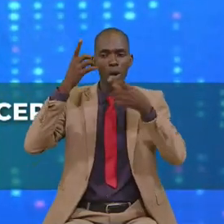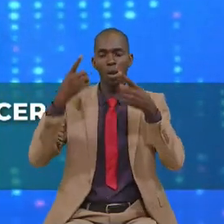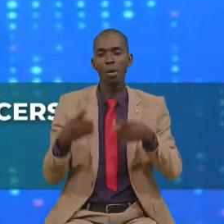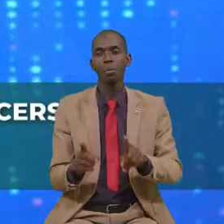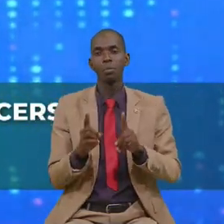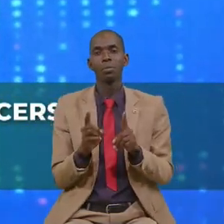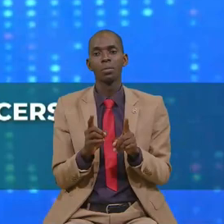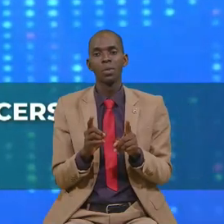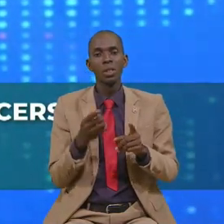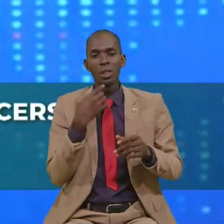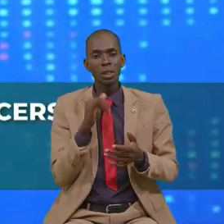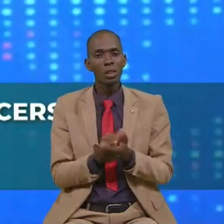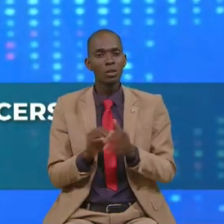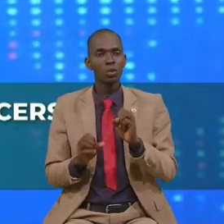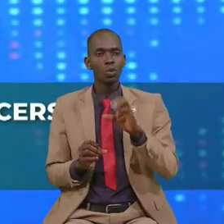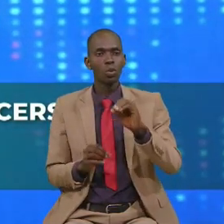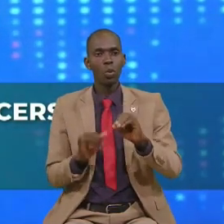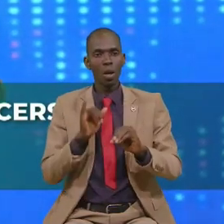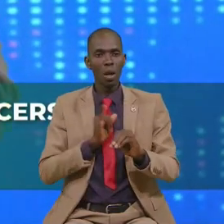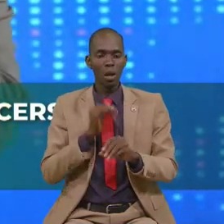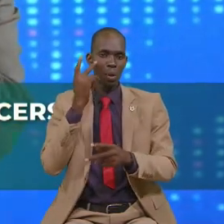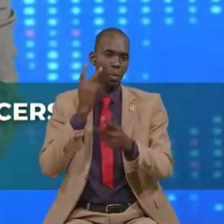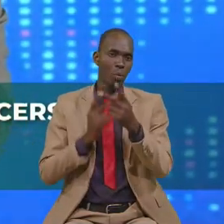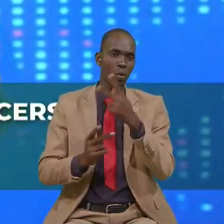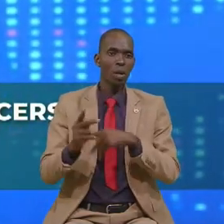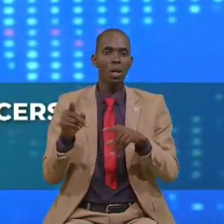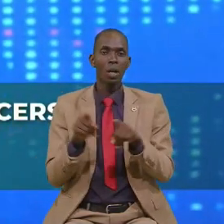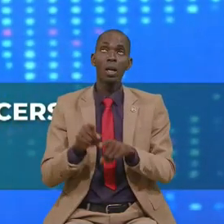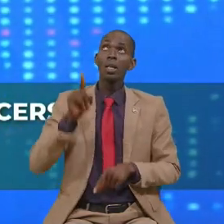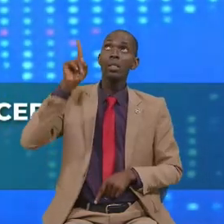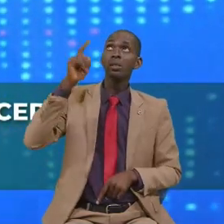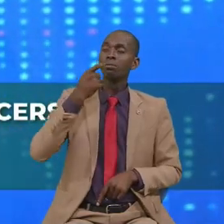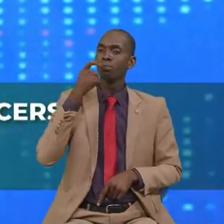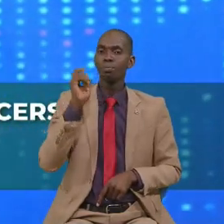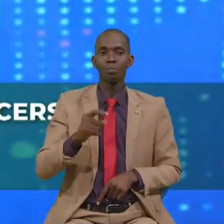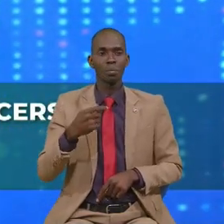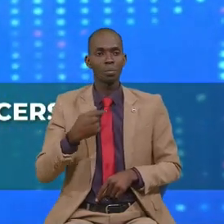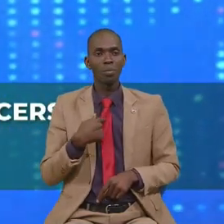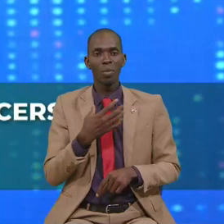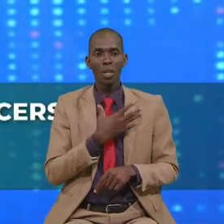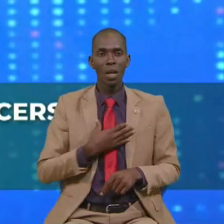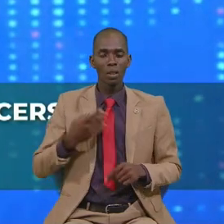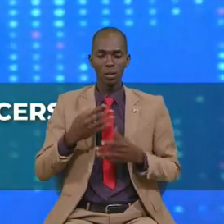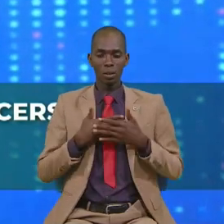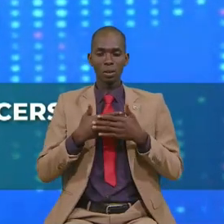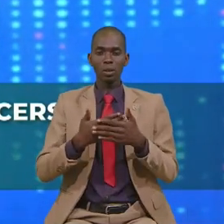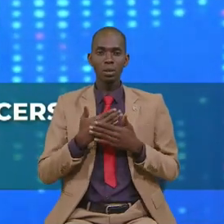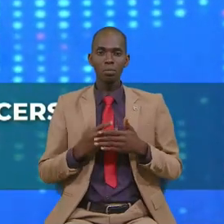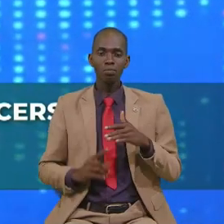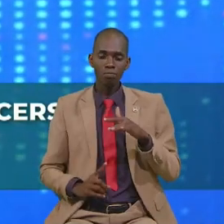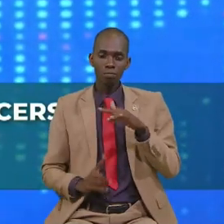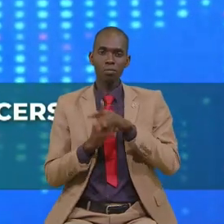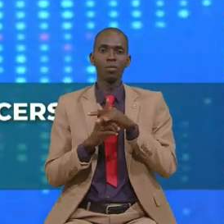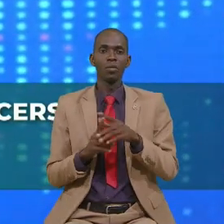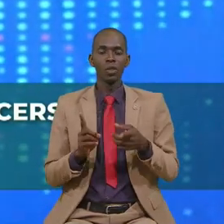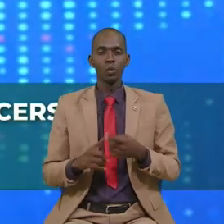said, so I prophesied as he commanded me, and the breath came into